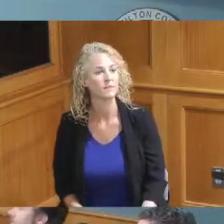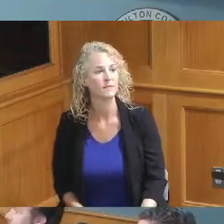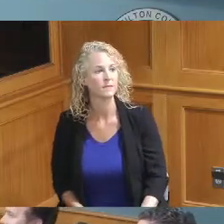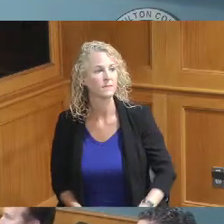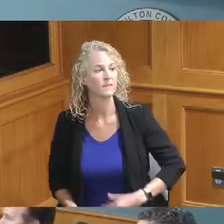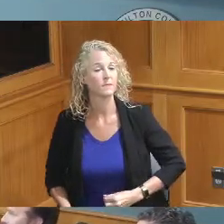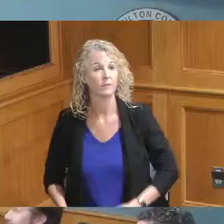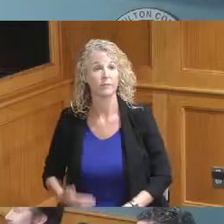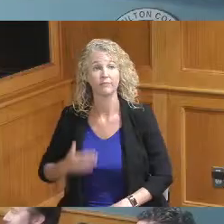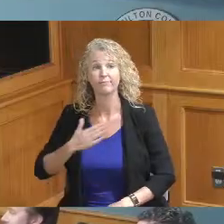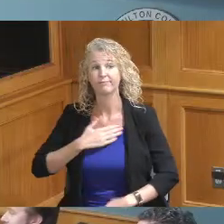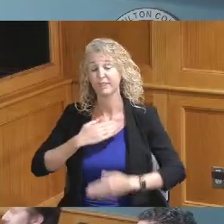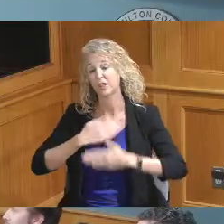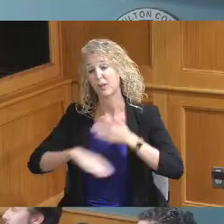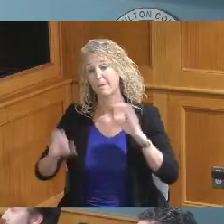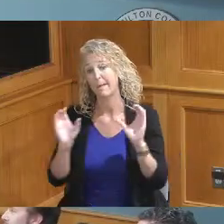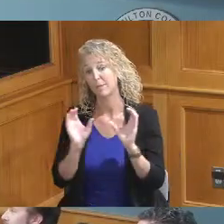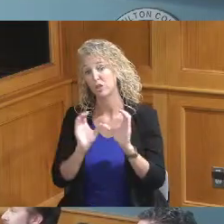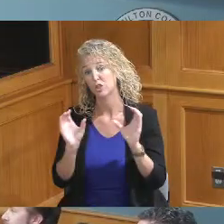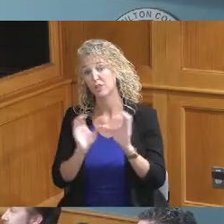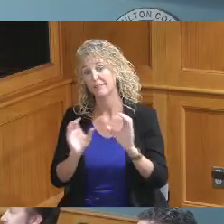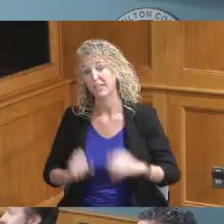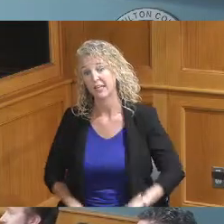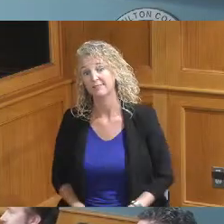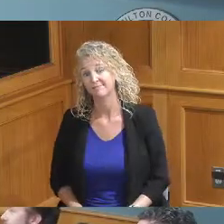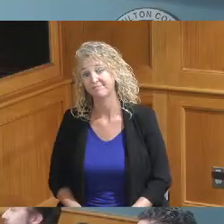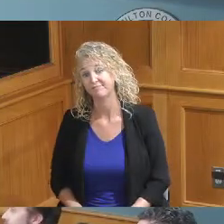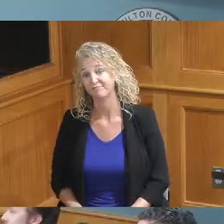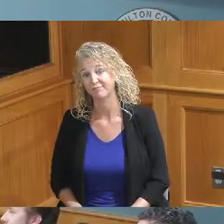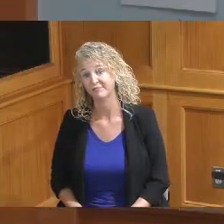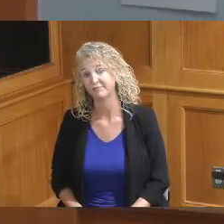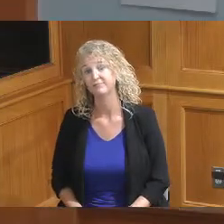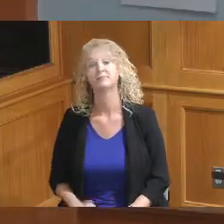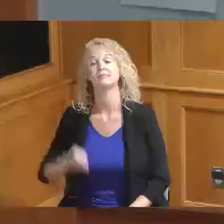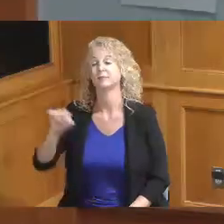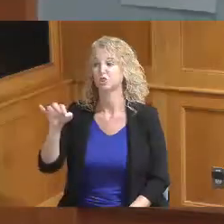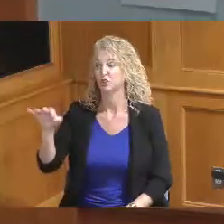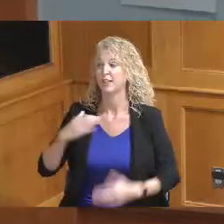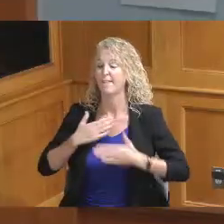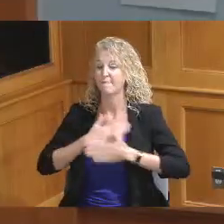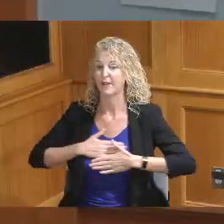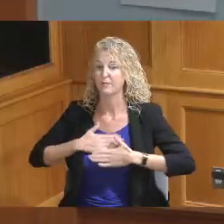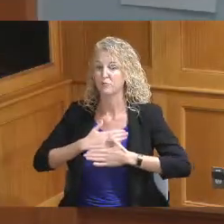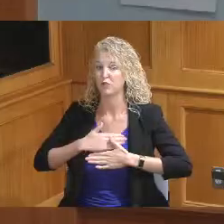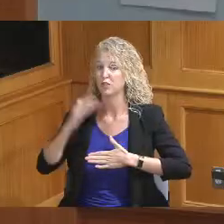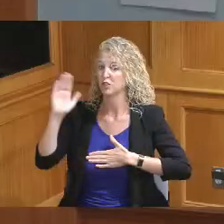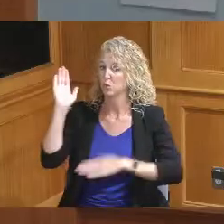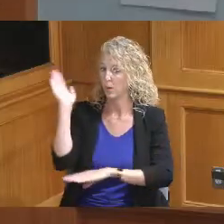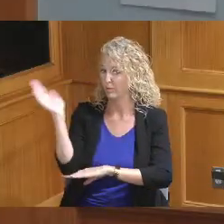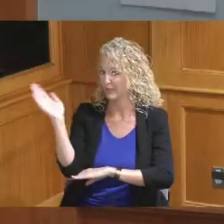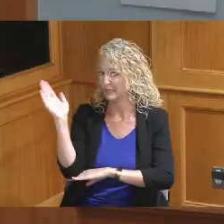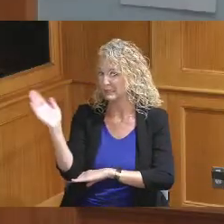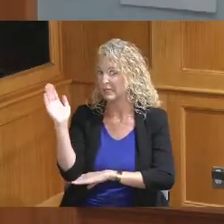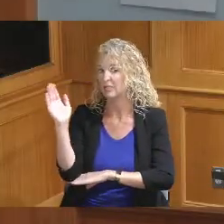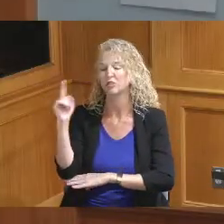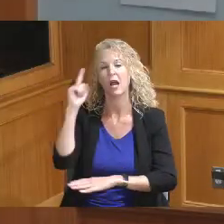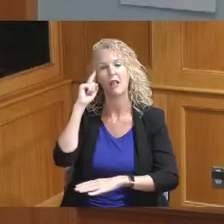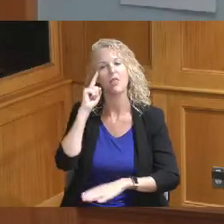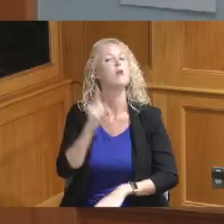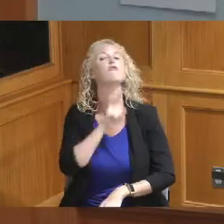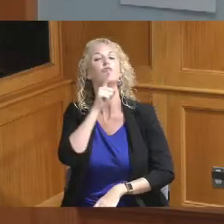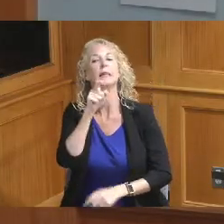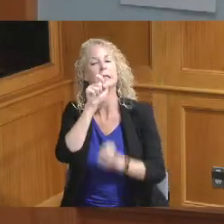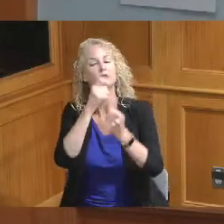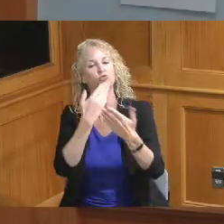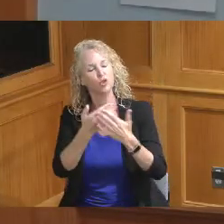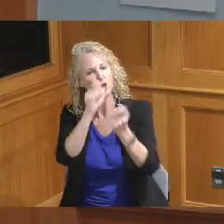Much better we be with you guys right now down tailgate having a drink. So, but Jeff, I really appreciate the preview you did for us. I thought that was very insightful. There's some stuff in there I didn't even know